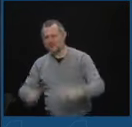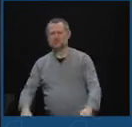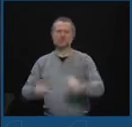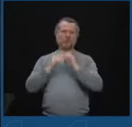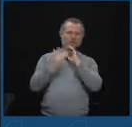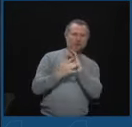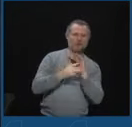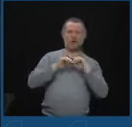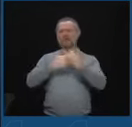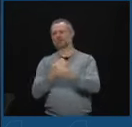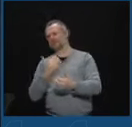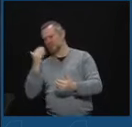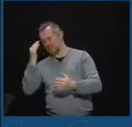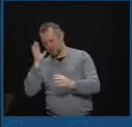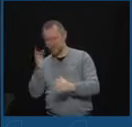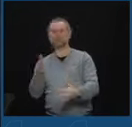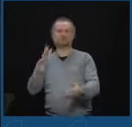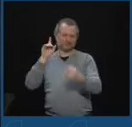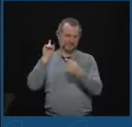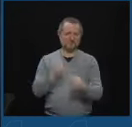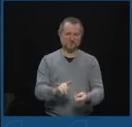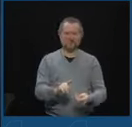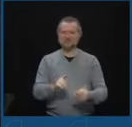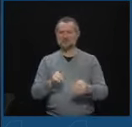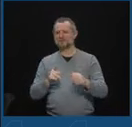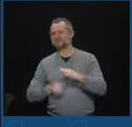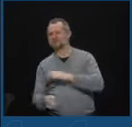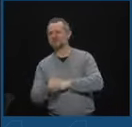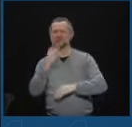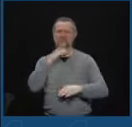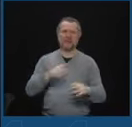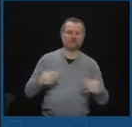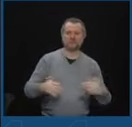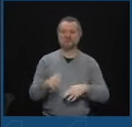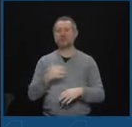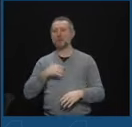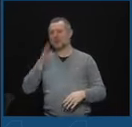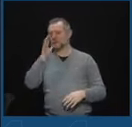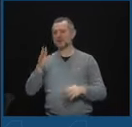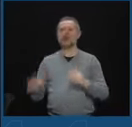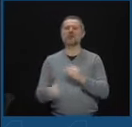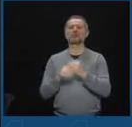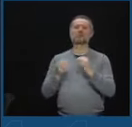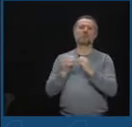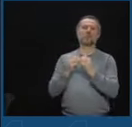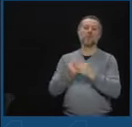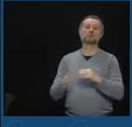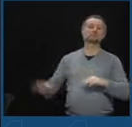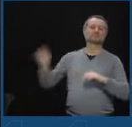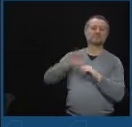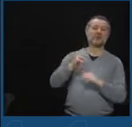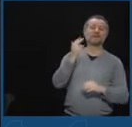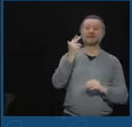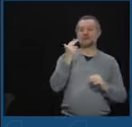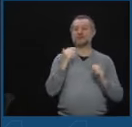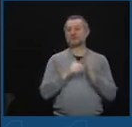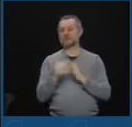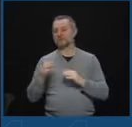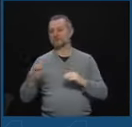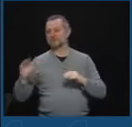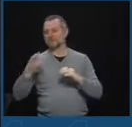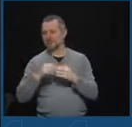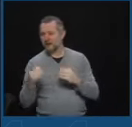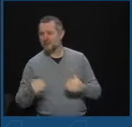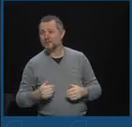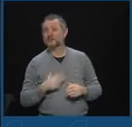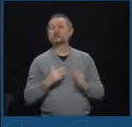fighting criminal activity. So we're going to be adding even more money to that, $13 more million there, as well as tripling the amount of money